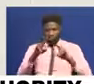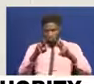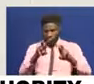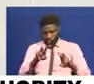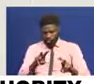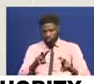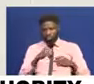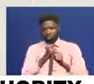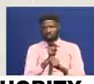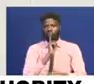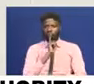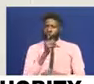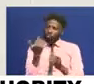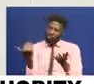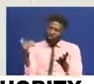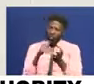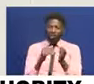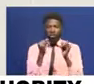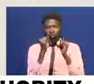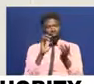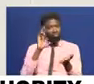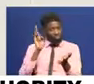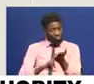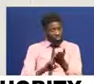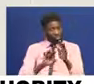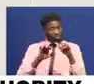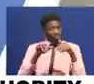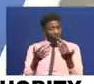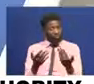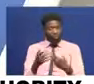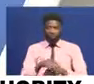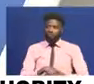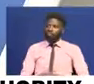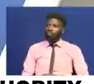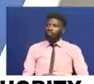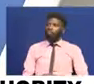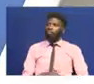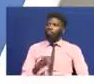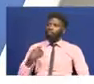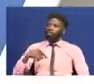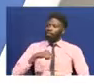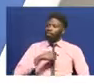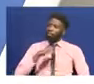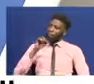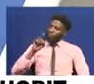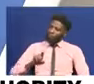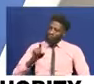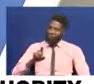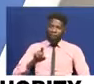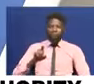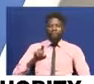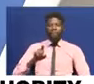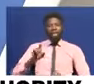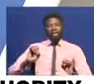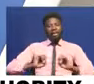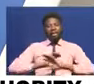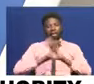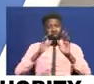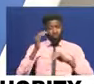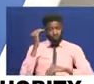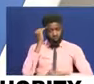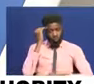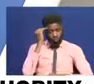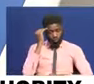you re-register them or something like that? You see, we have to be clear about jurisdictional conflict, because our mandate is not to register